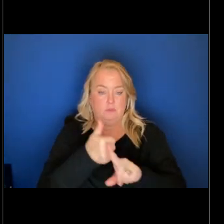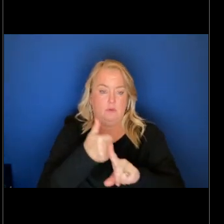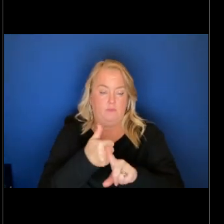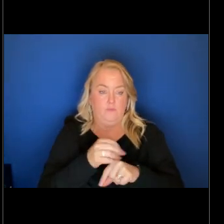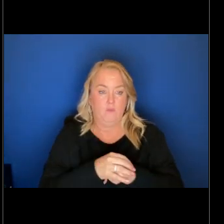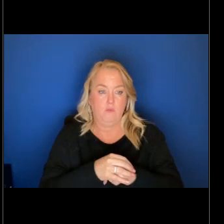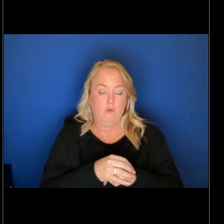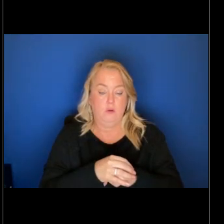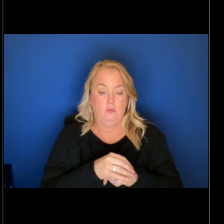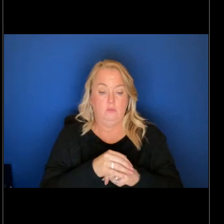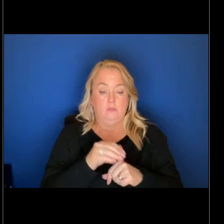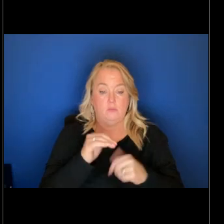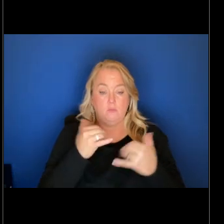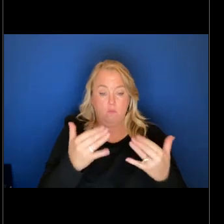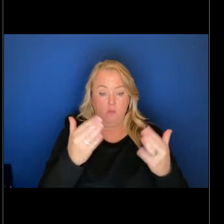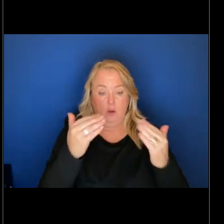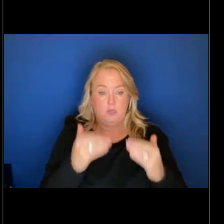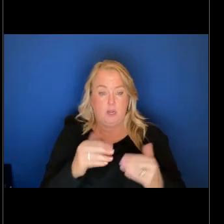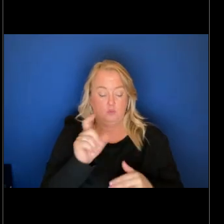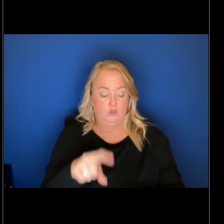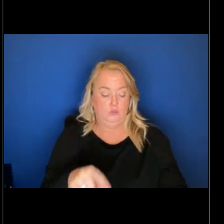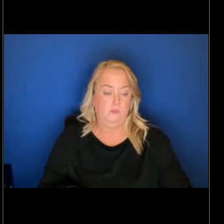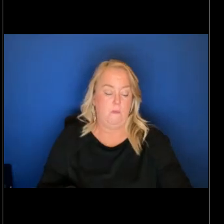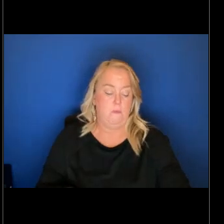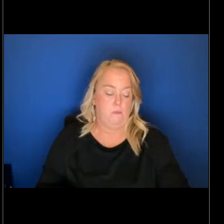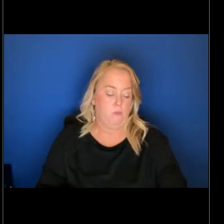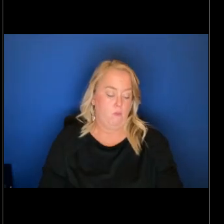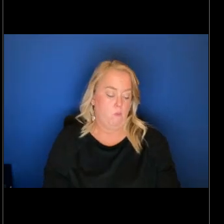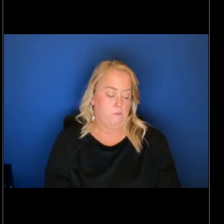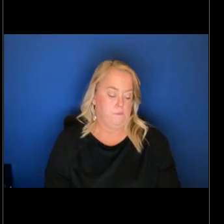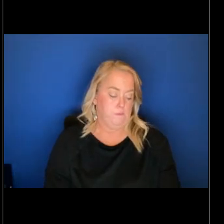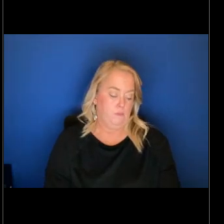And Joe, it takes us to our next knowledge check. Back to you.